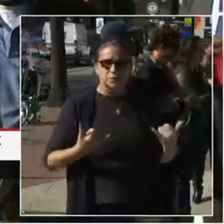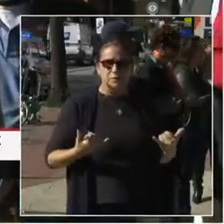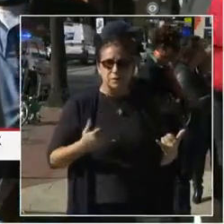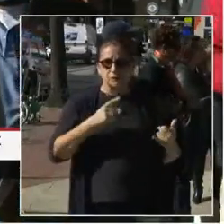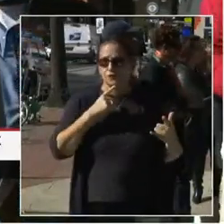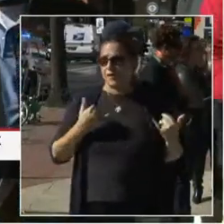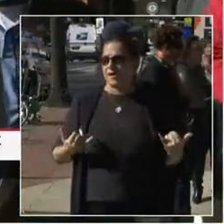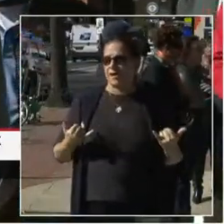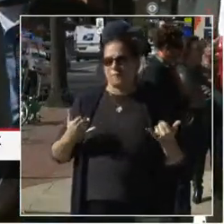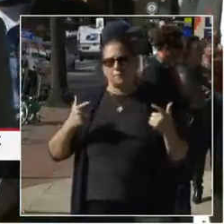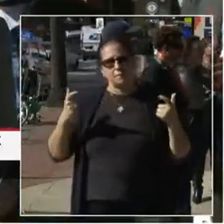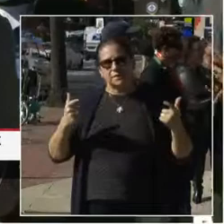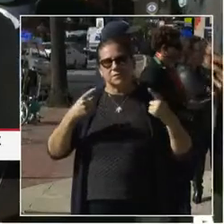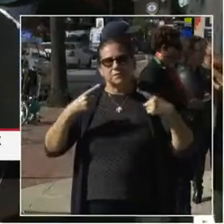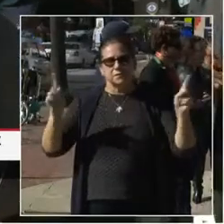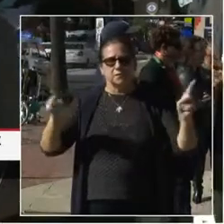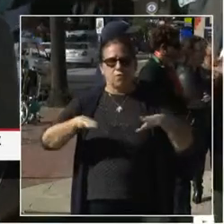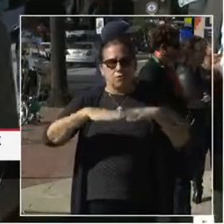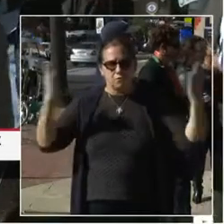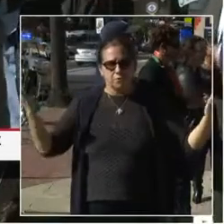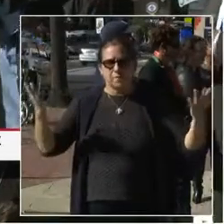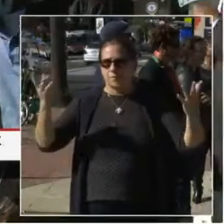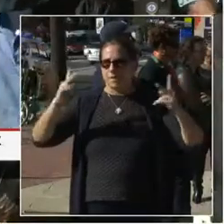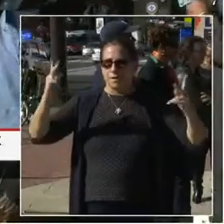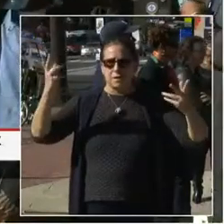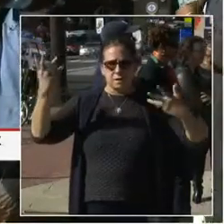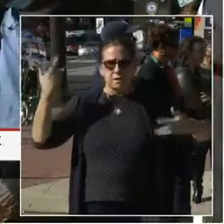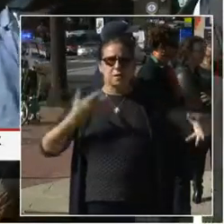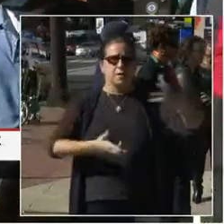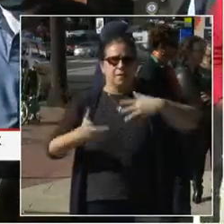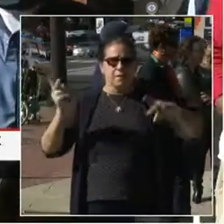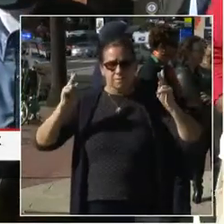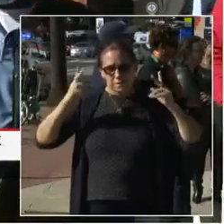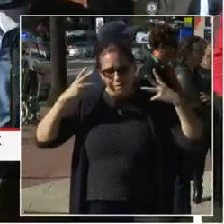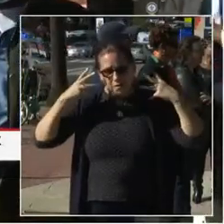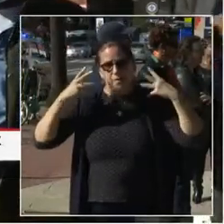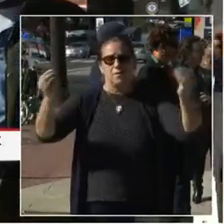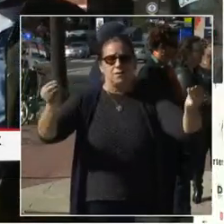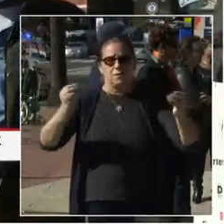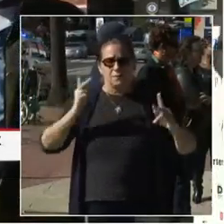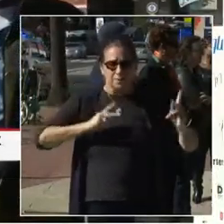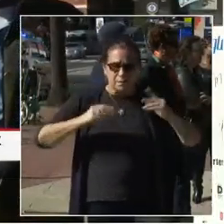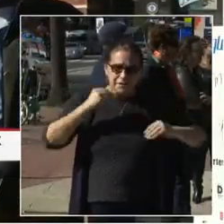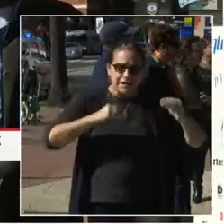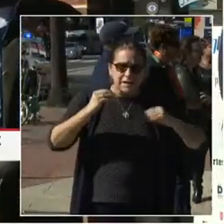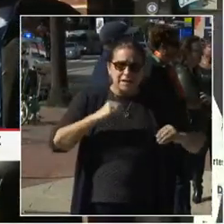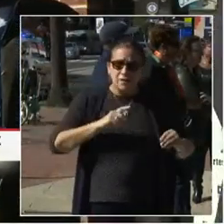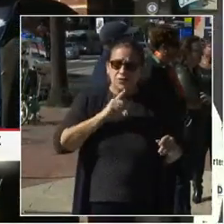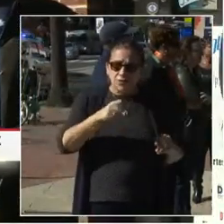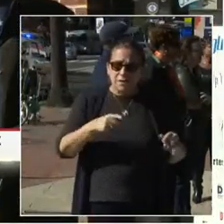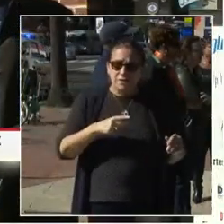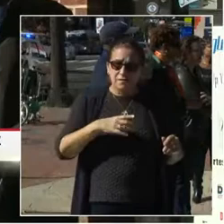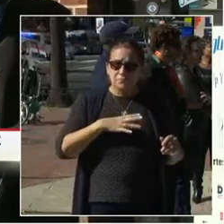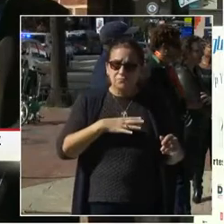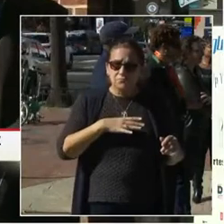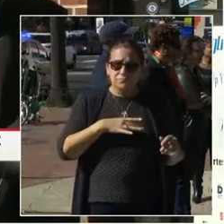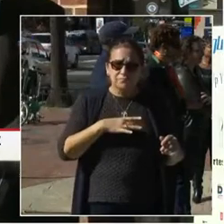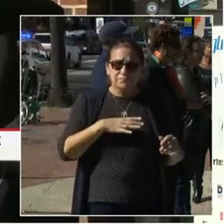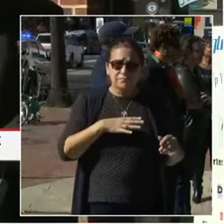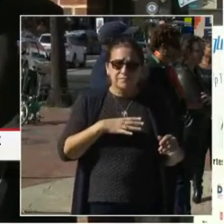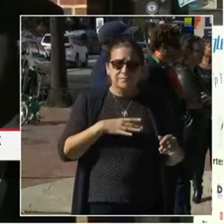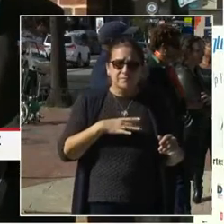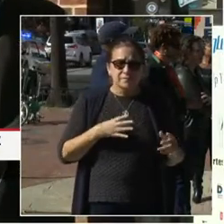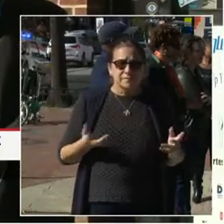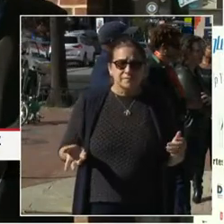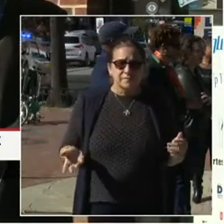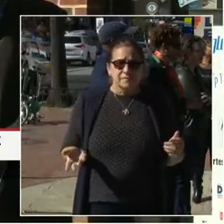big. When we talk about neighborhoods that don't have fresh food or sit-down restaurants, and we can make an announcement that 8 are